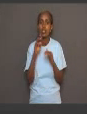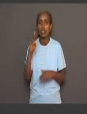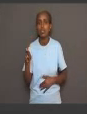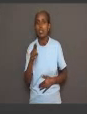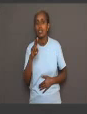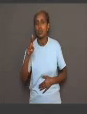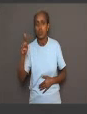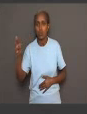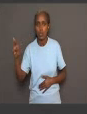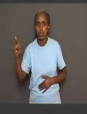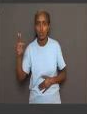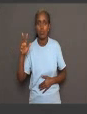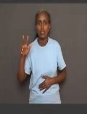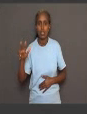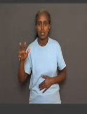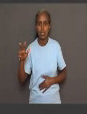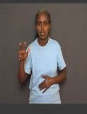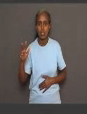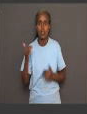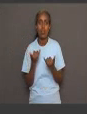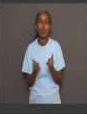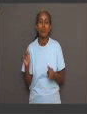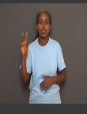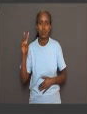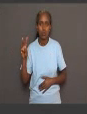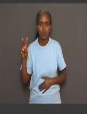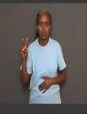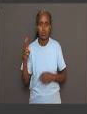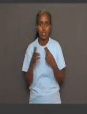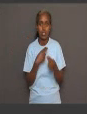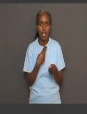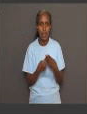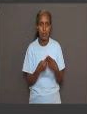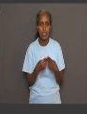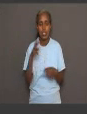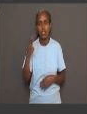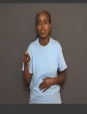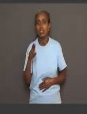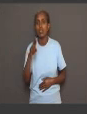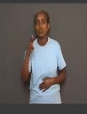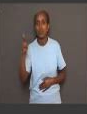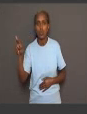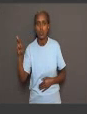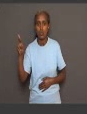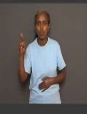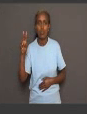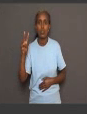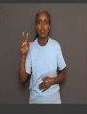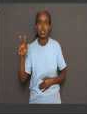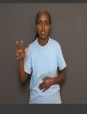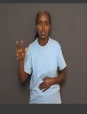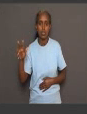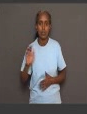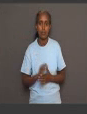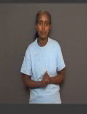square root of 3 over 2 times the square root of 3.